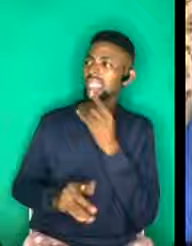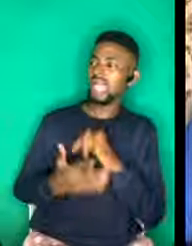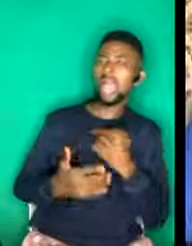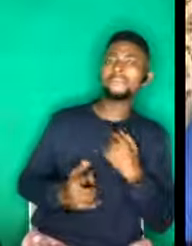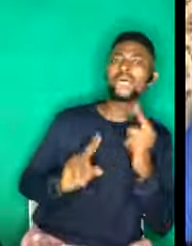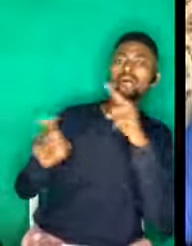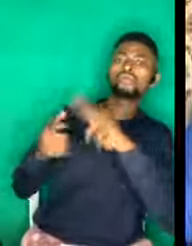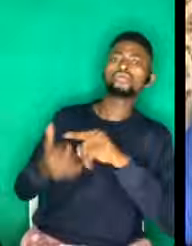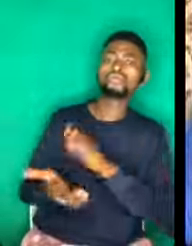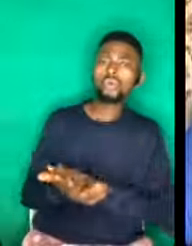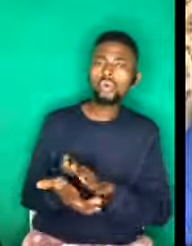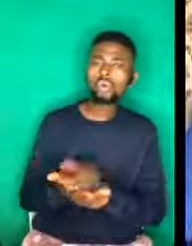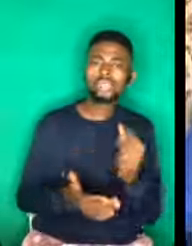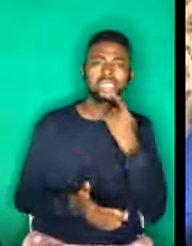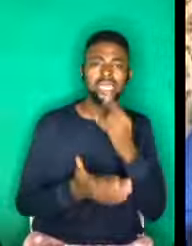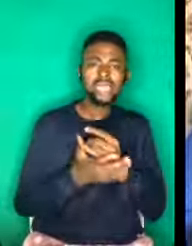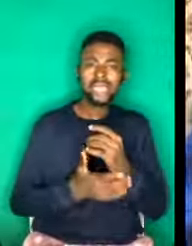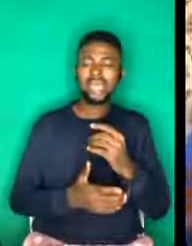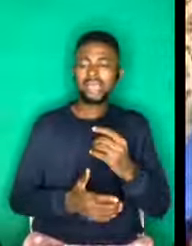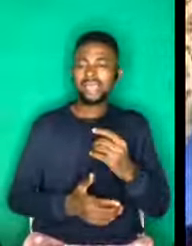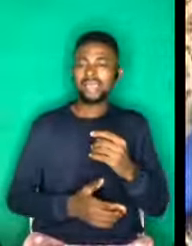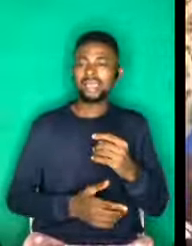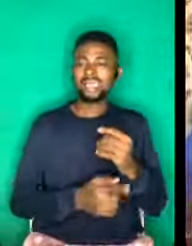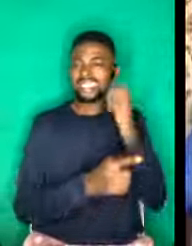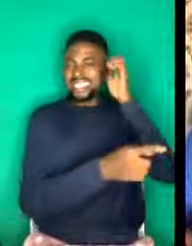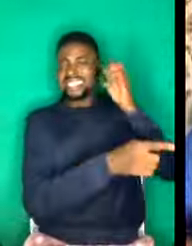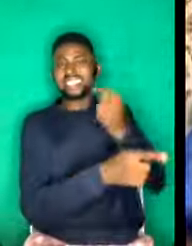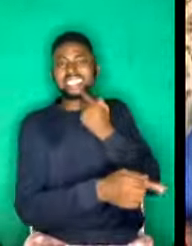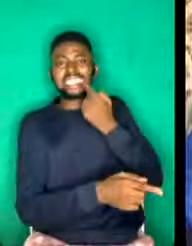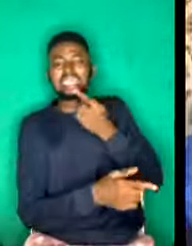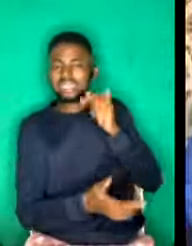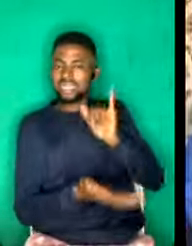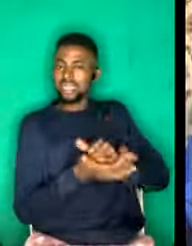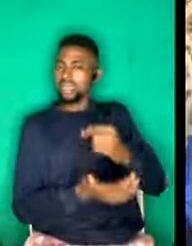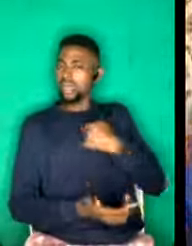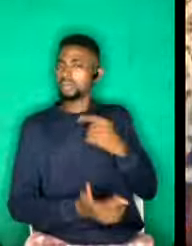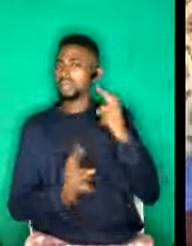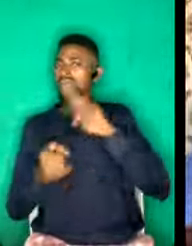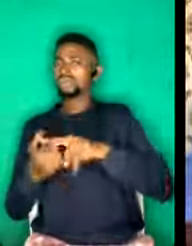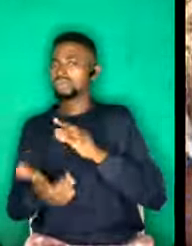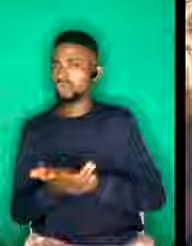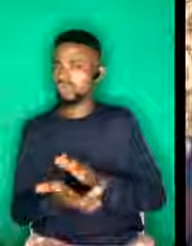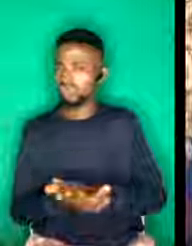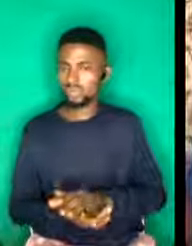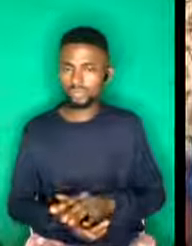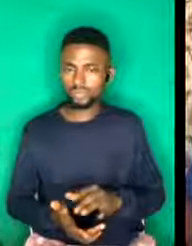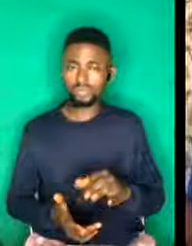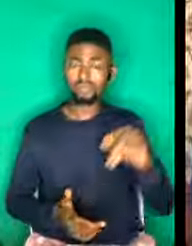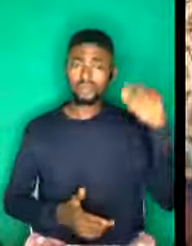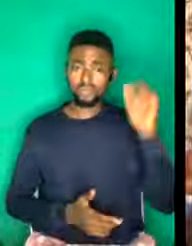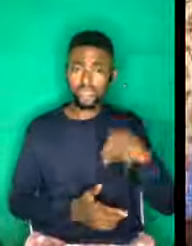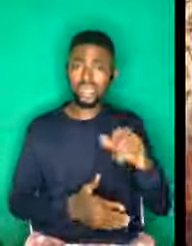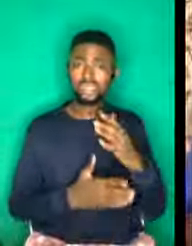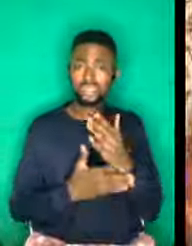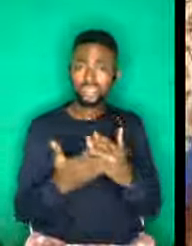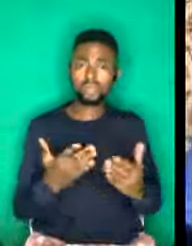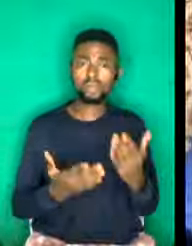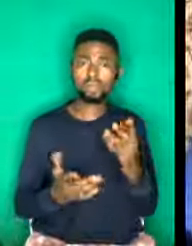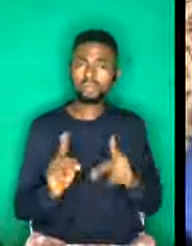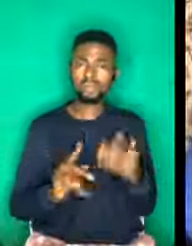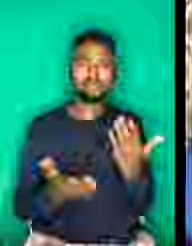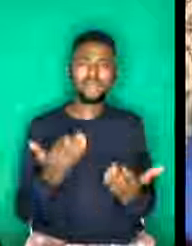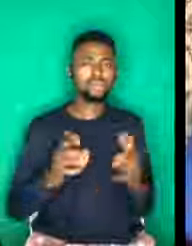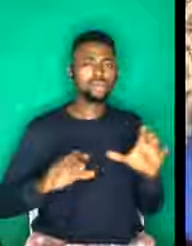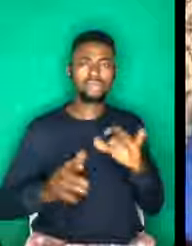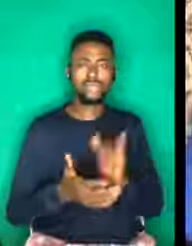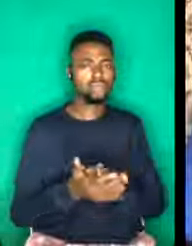he said I'm going to school. That's wrong. That's not the yeah. right thing. That's the way we do it anyways. Yes, some might be doing that. That's not the right way to do